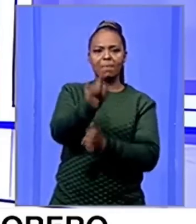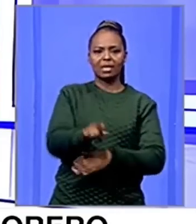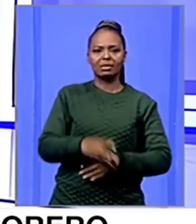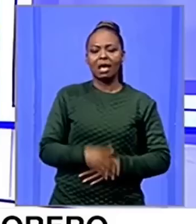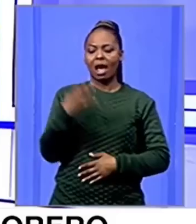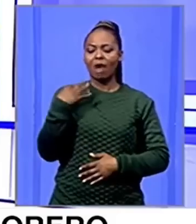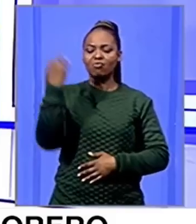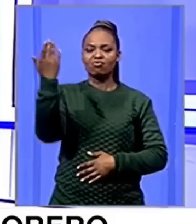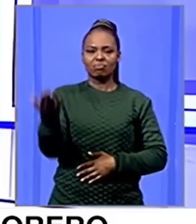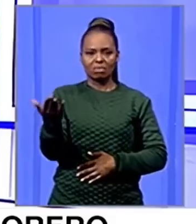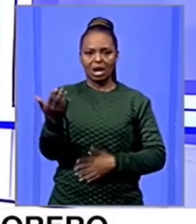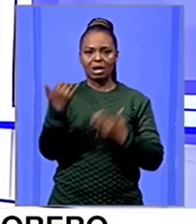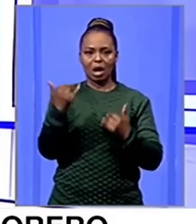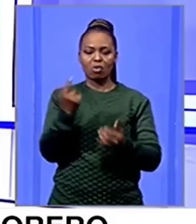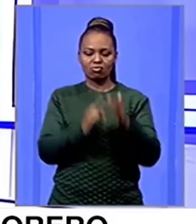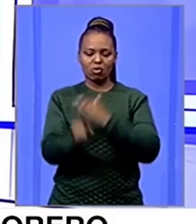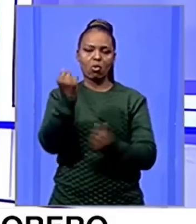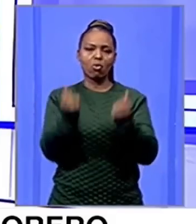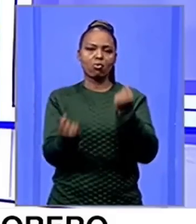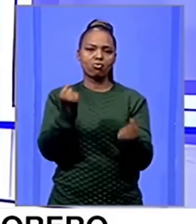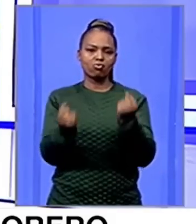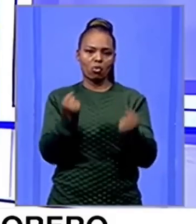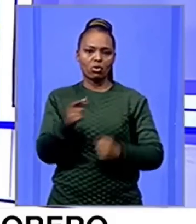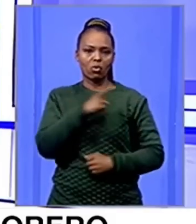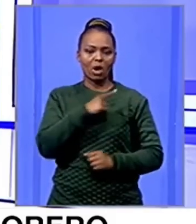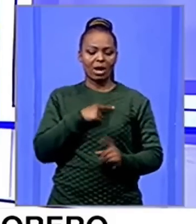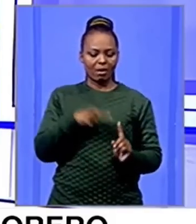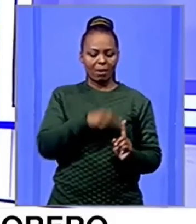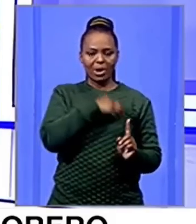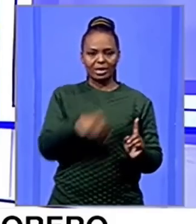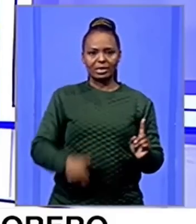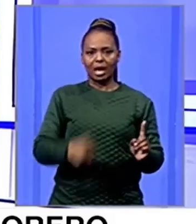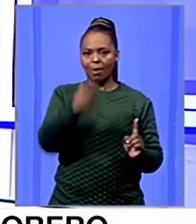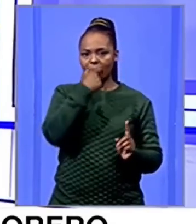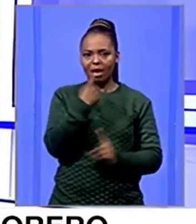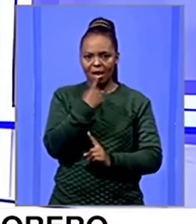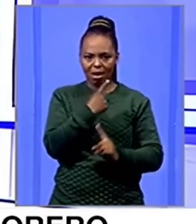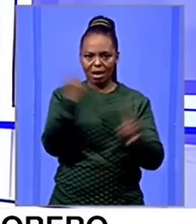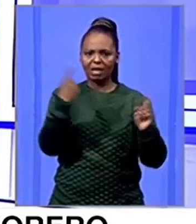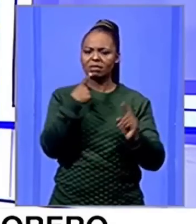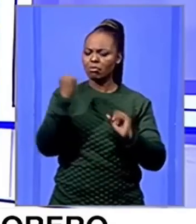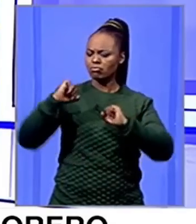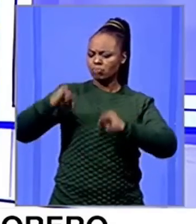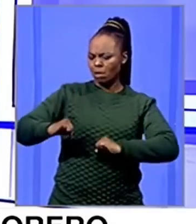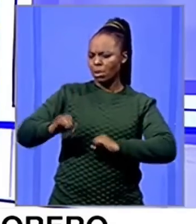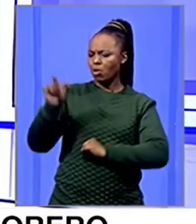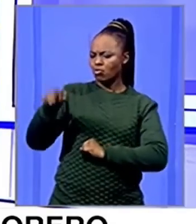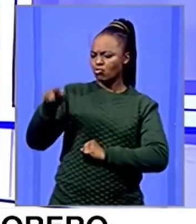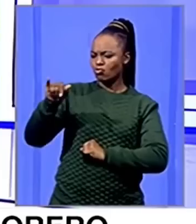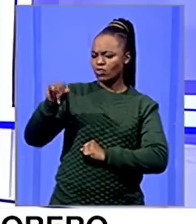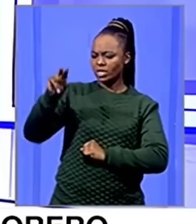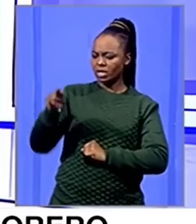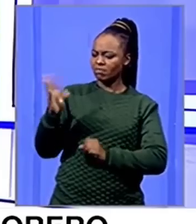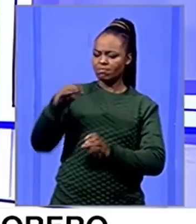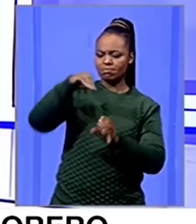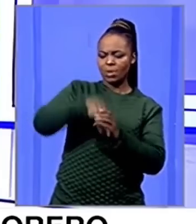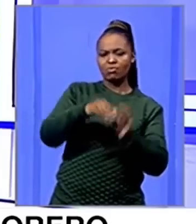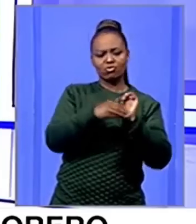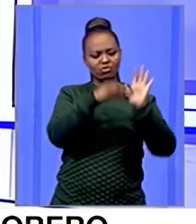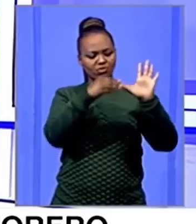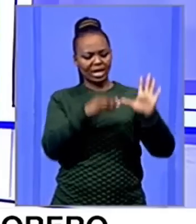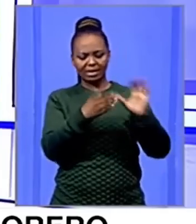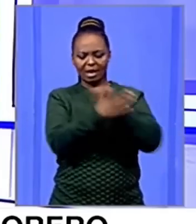ke kgotlatshekelo ka moso. Se morago gore moporesidente Ramaphosa itse se fa go dumalano le Putin gore a seke a tsenela kopano ya dinaga